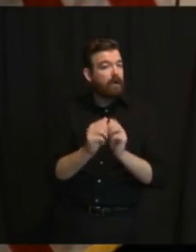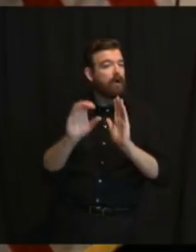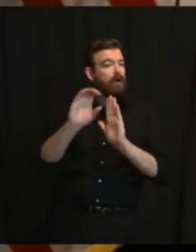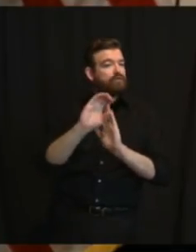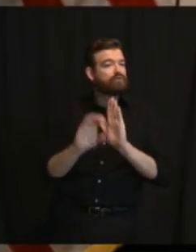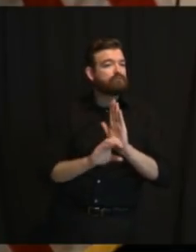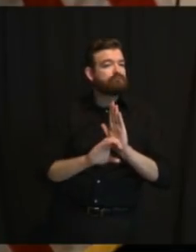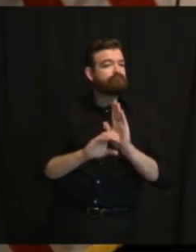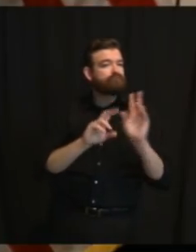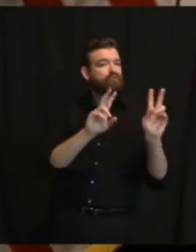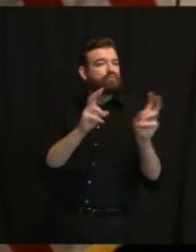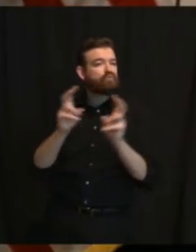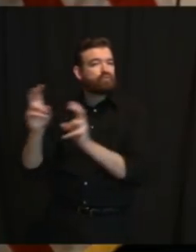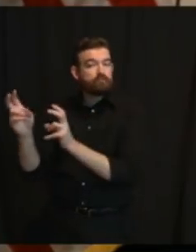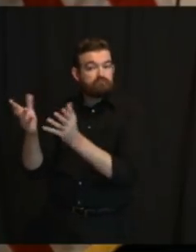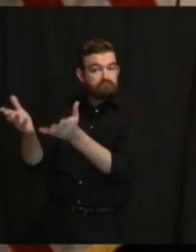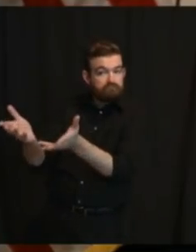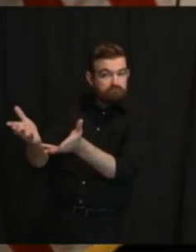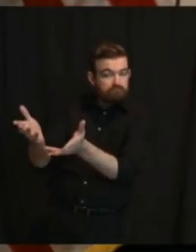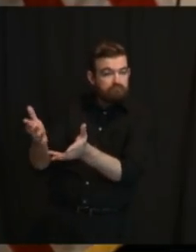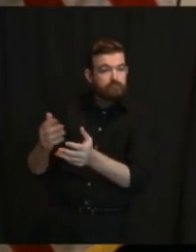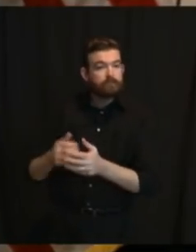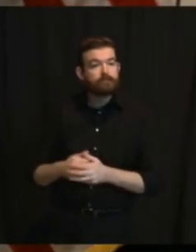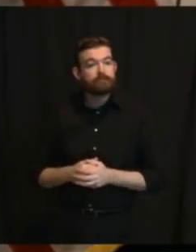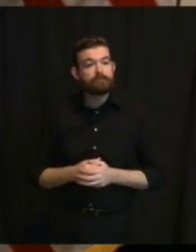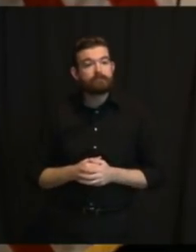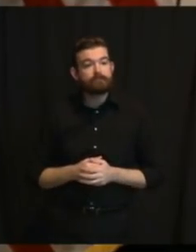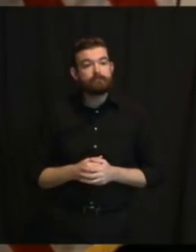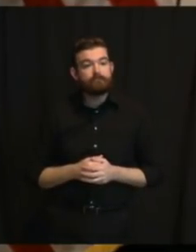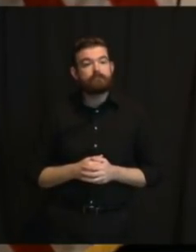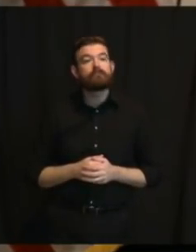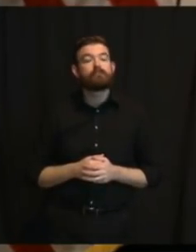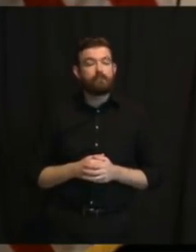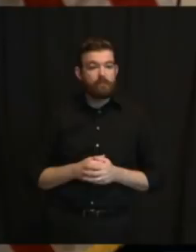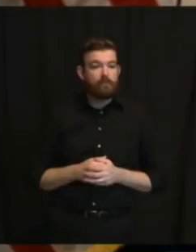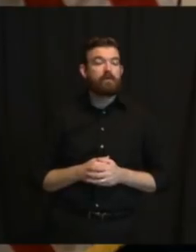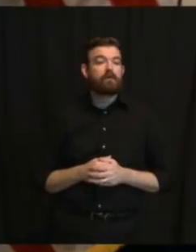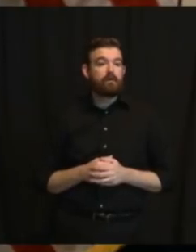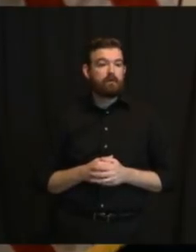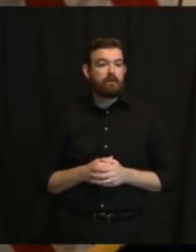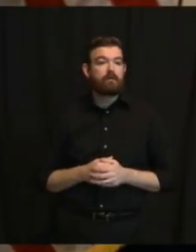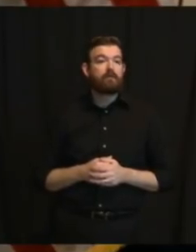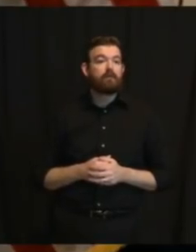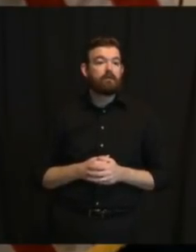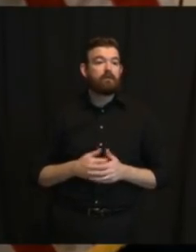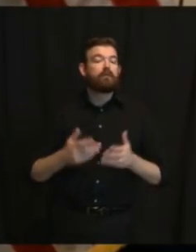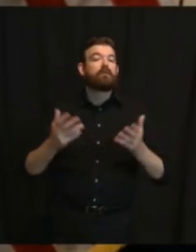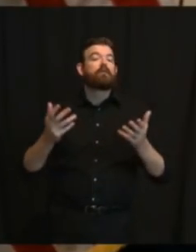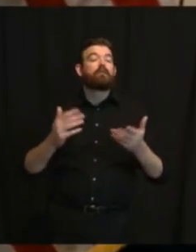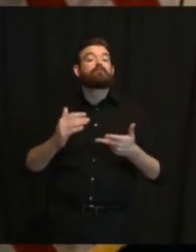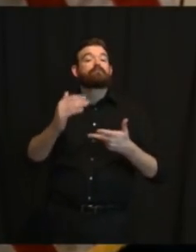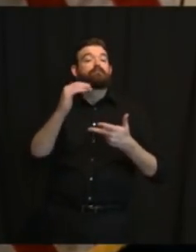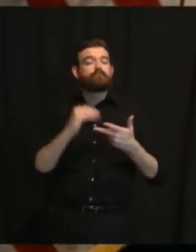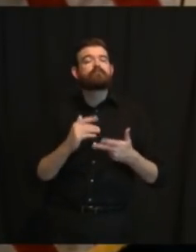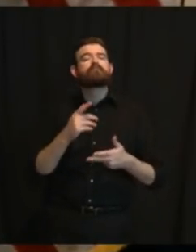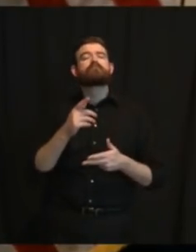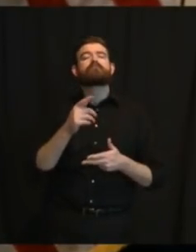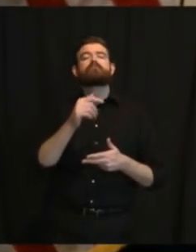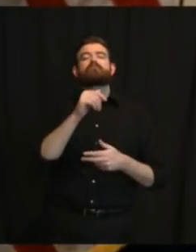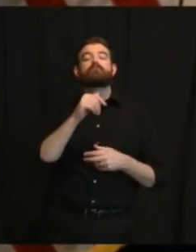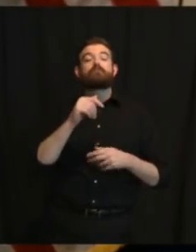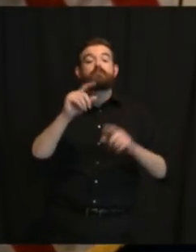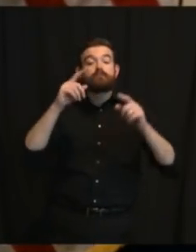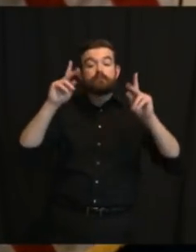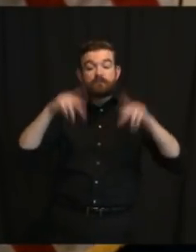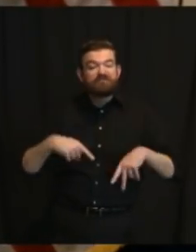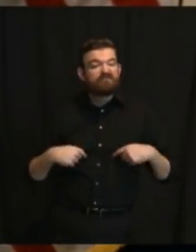is, regarding the asymptomatic testing, how will the worried well be weeded out? And how many